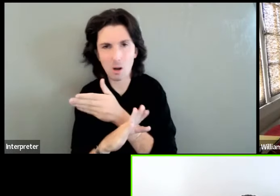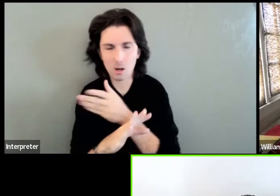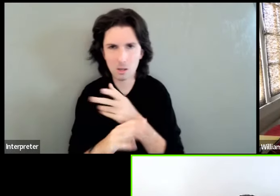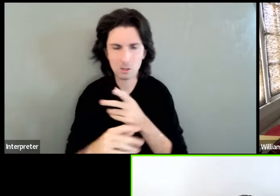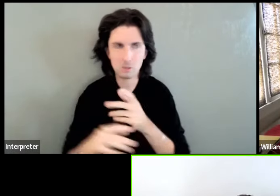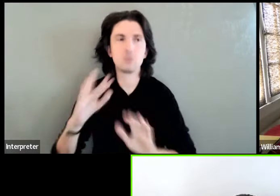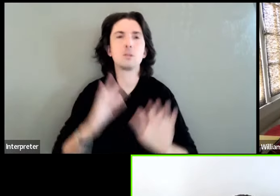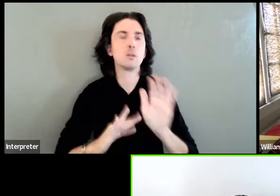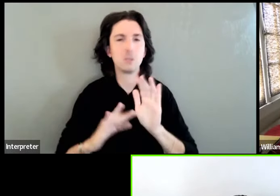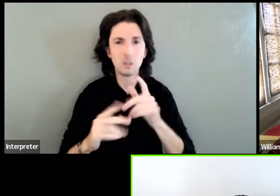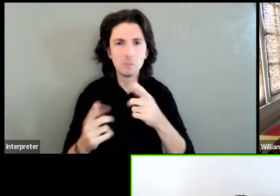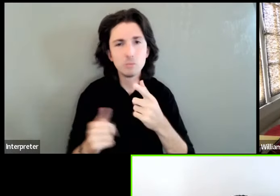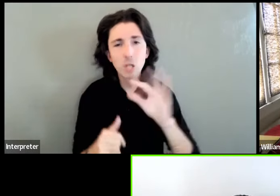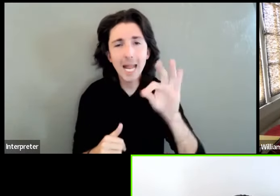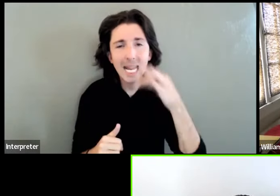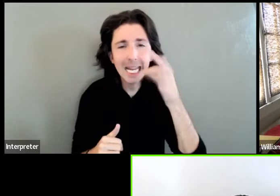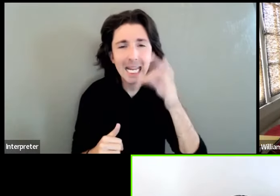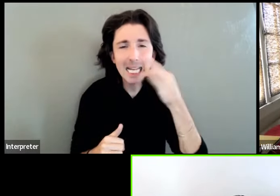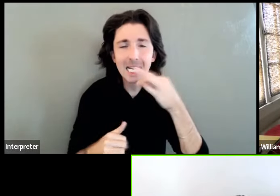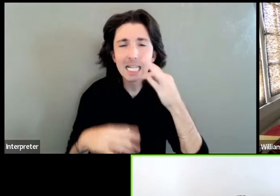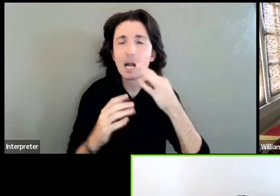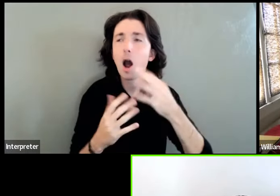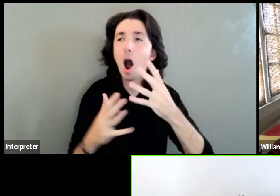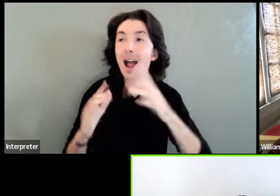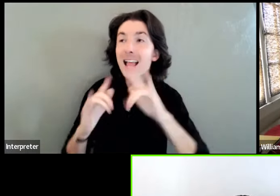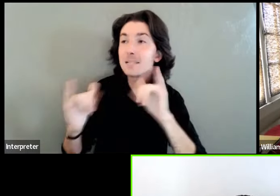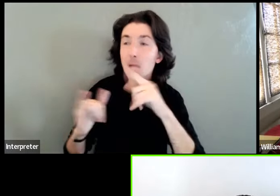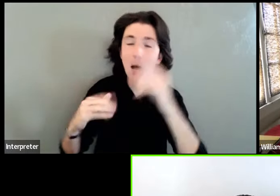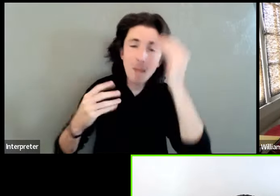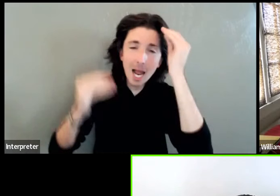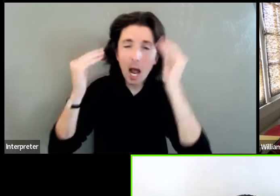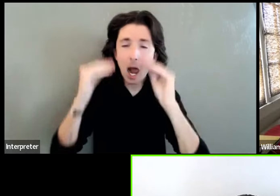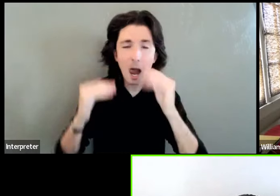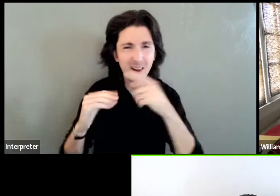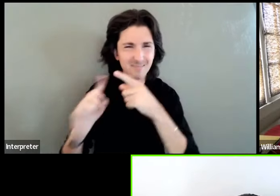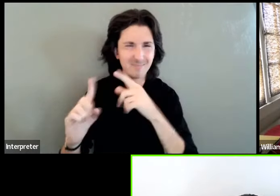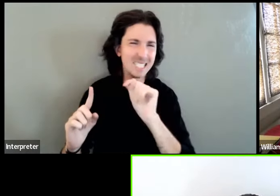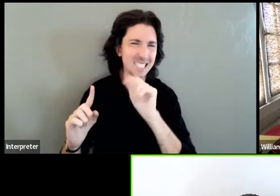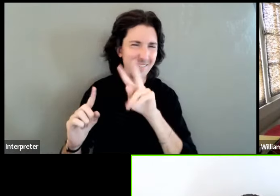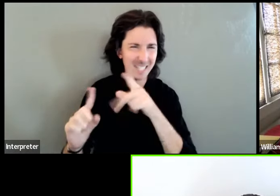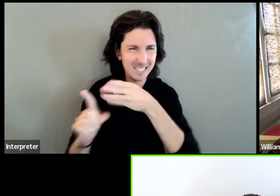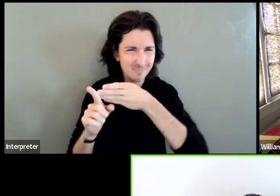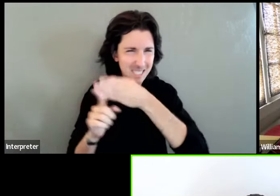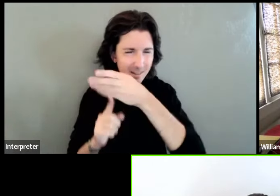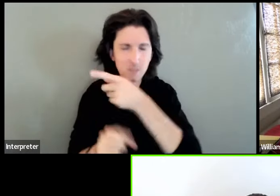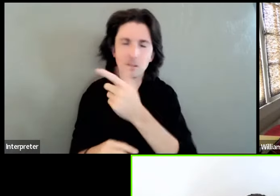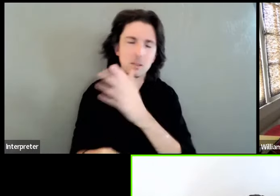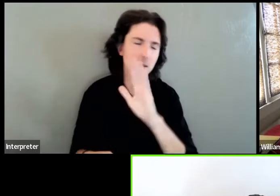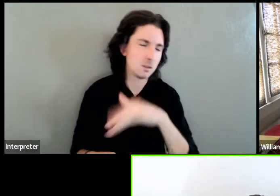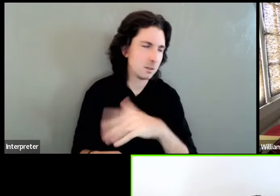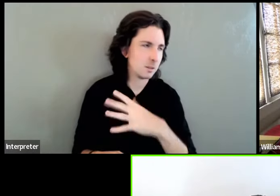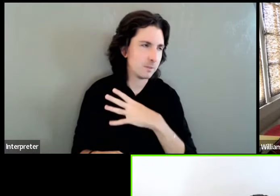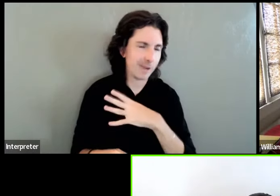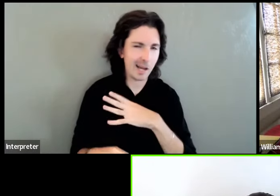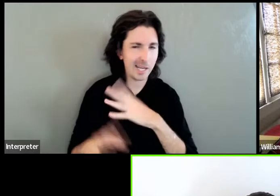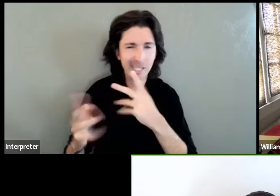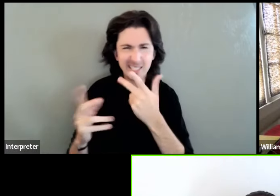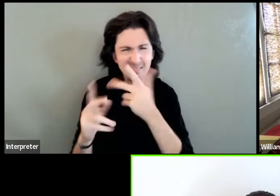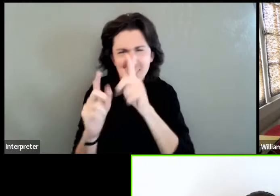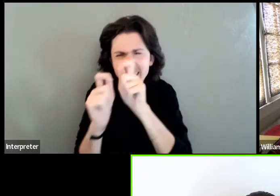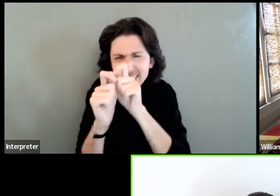has questions on that particular exception, reach out to either of those email addresses and we'll help you with the language. But it's not very commonly